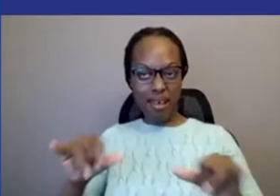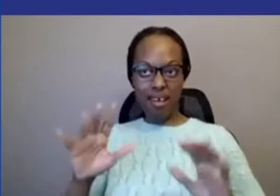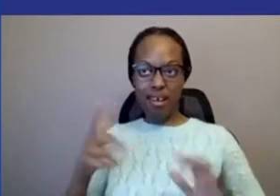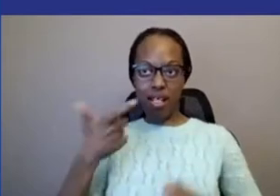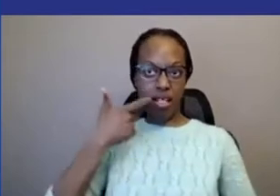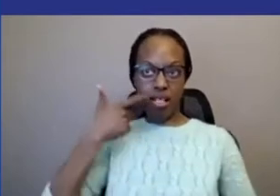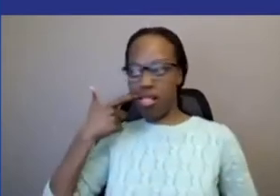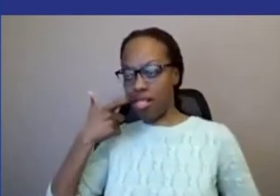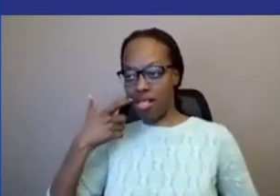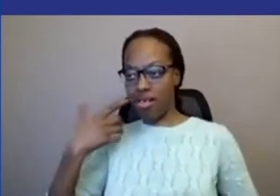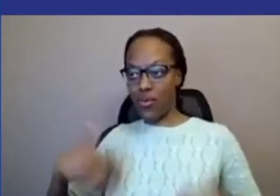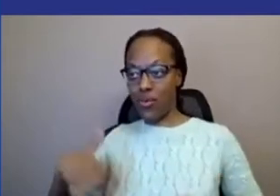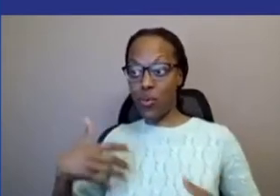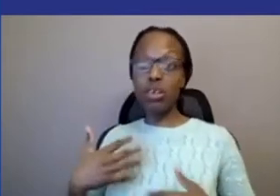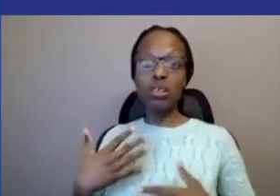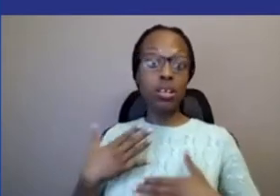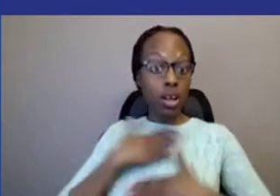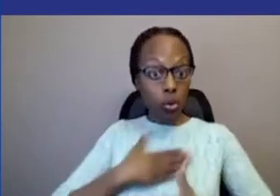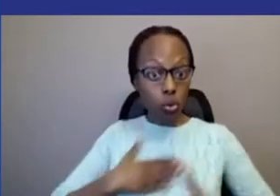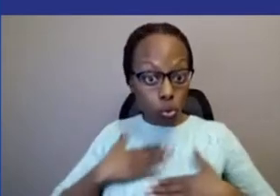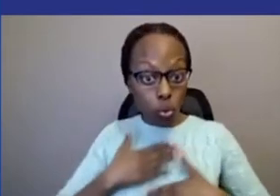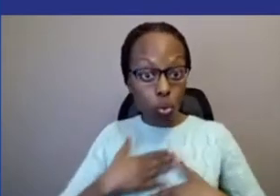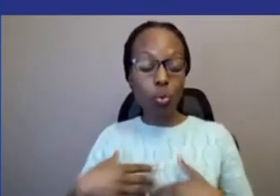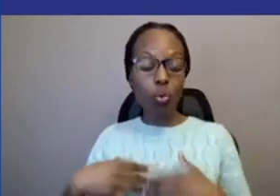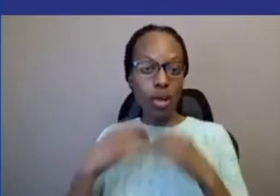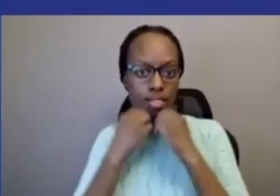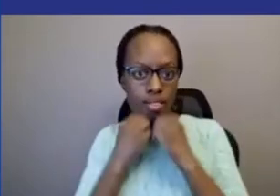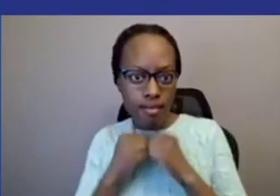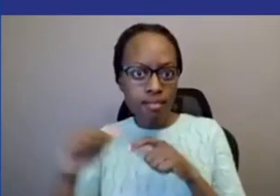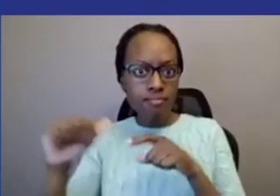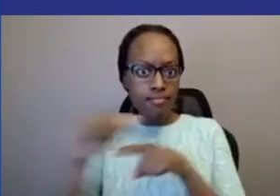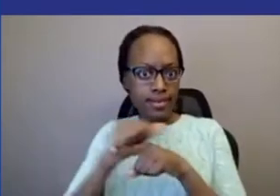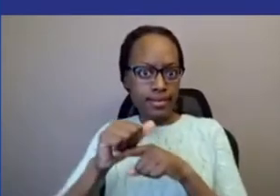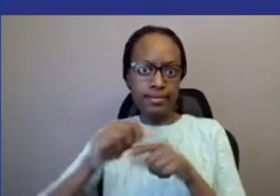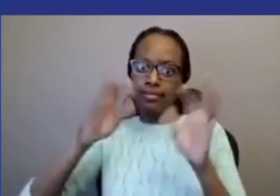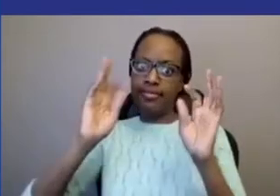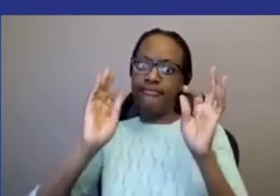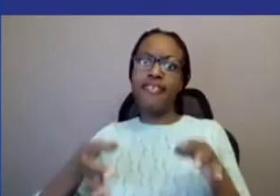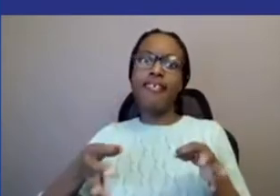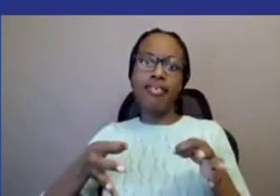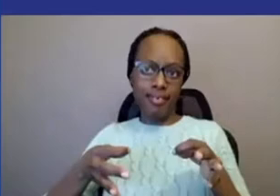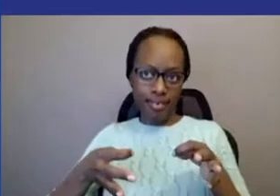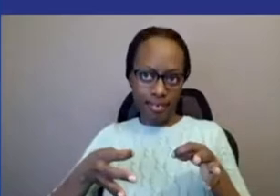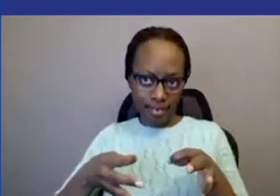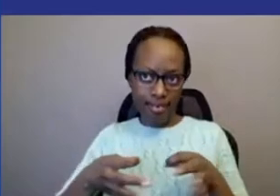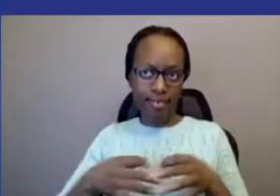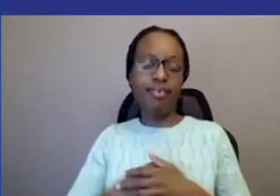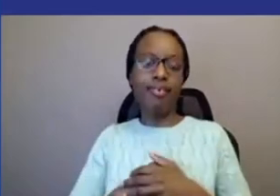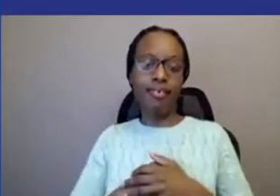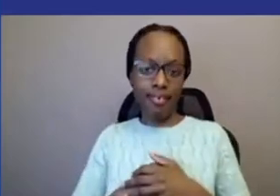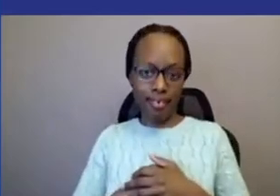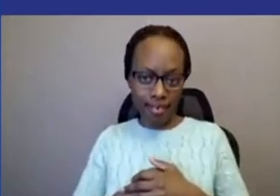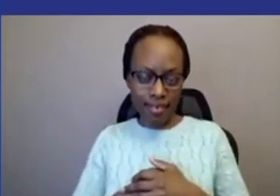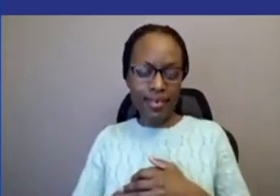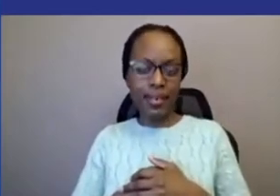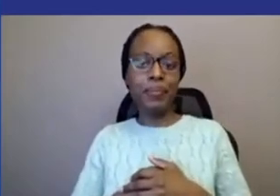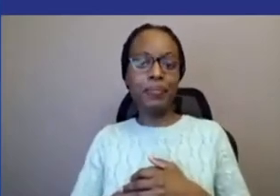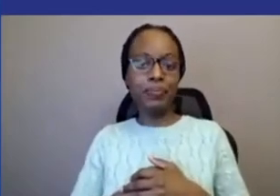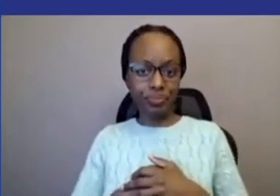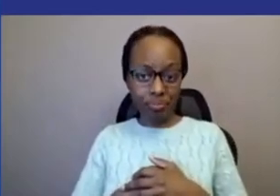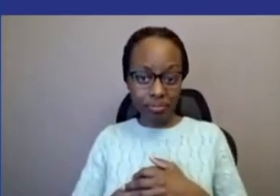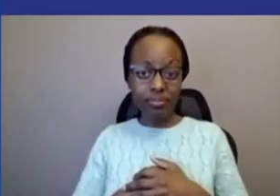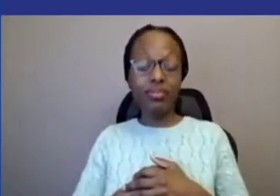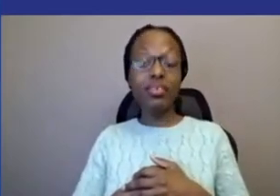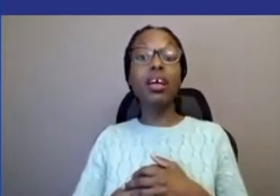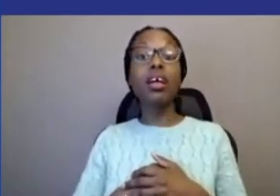Did I enjoy it? Did I love it? Did I practice it? Absolutely. I did not become fully aware of what power it had